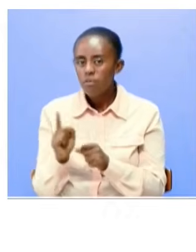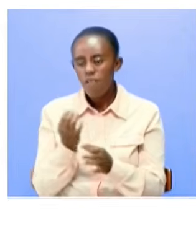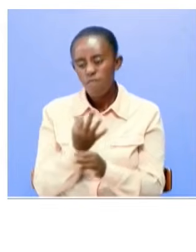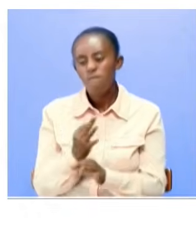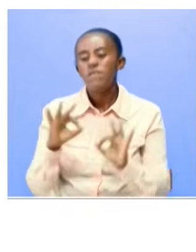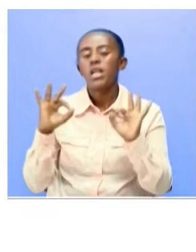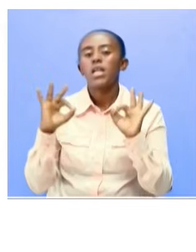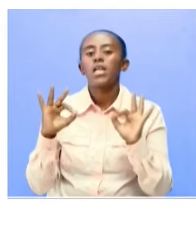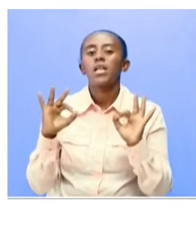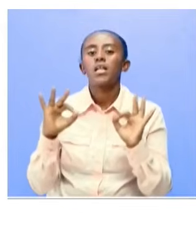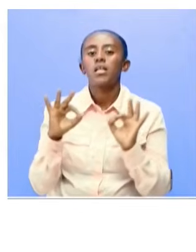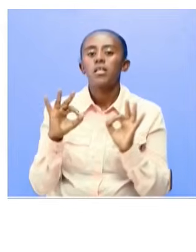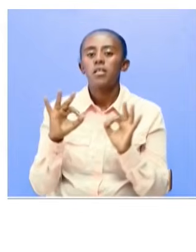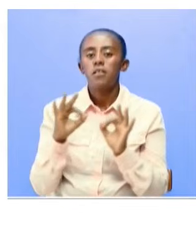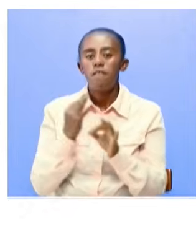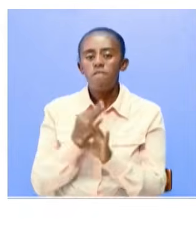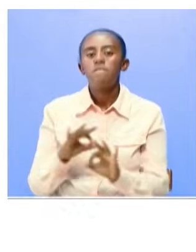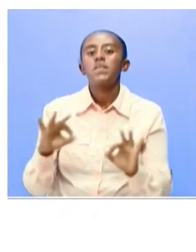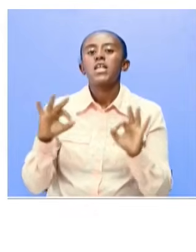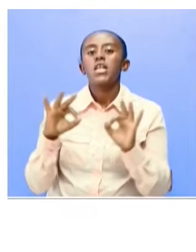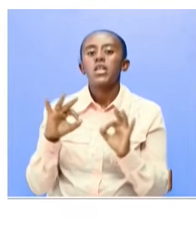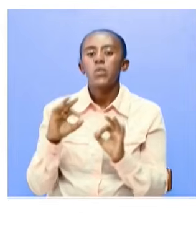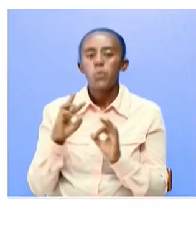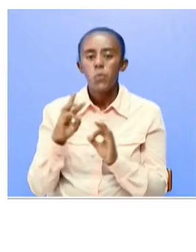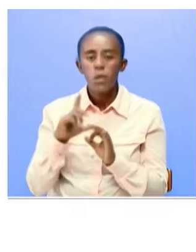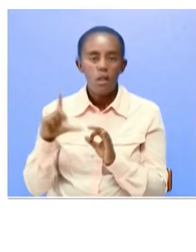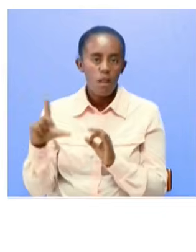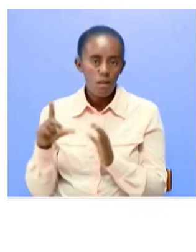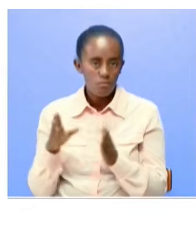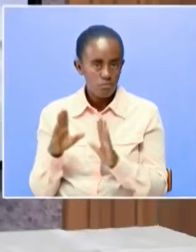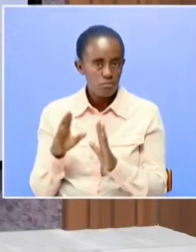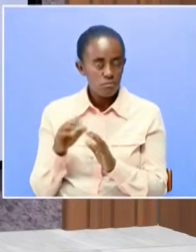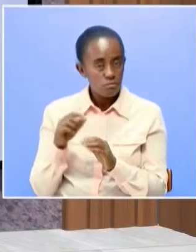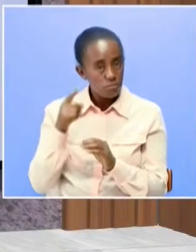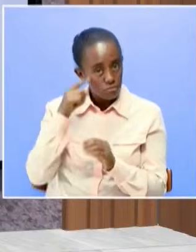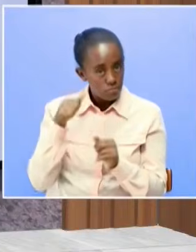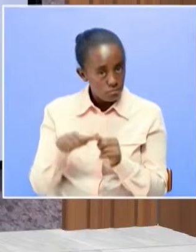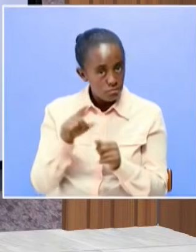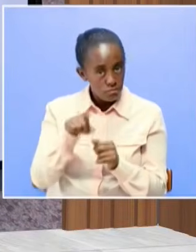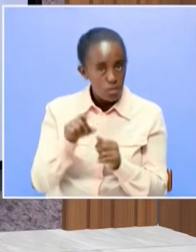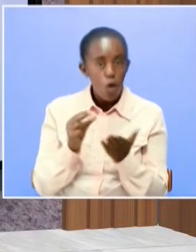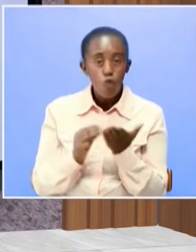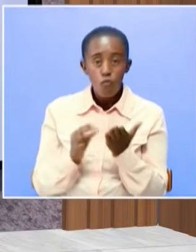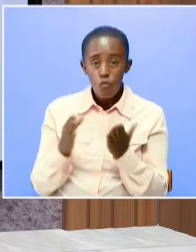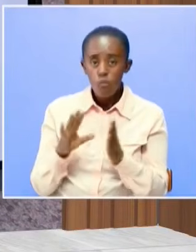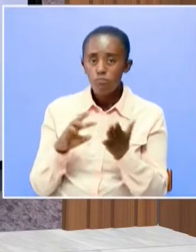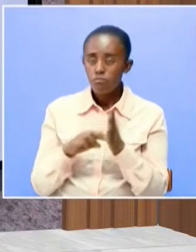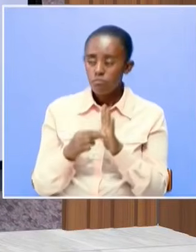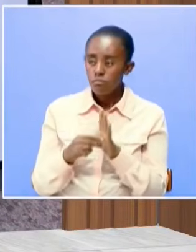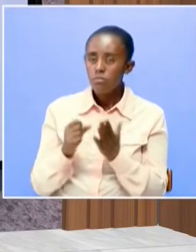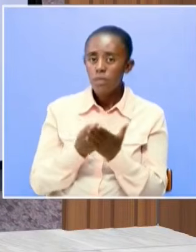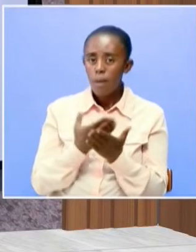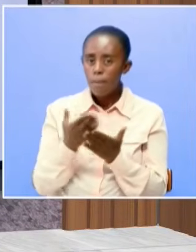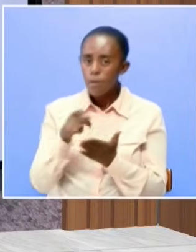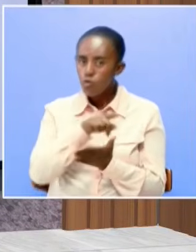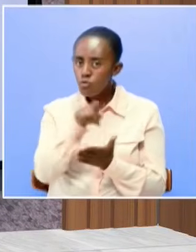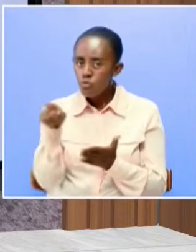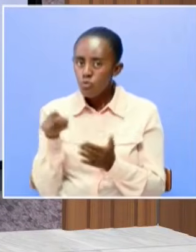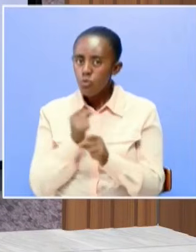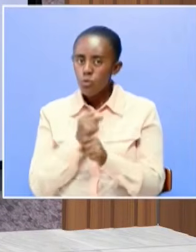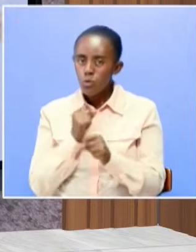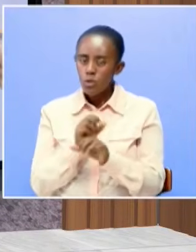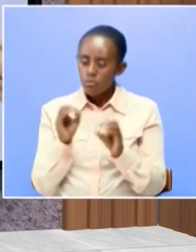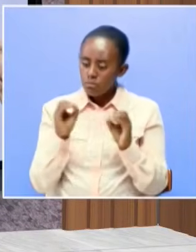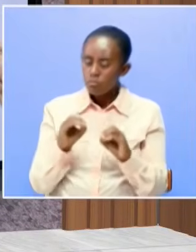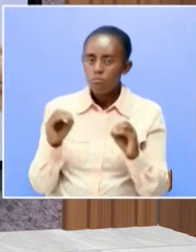will. Free will. Bury your mind. Voluntarily means something that you do